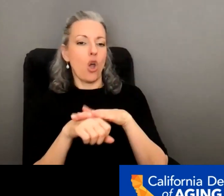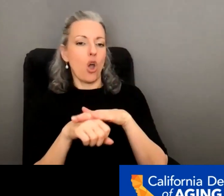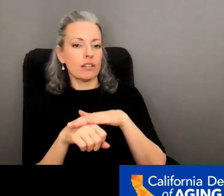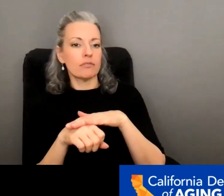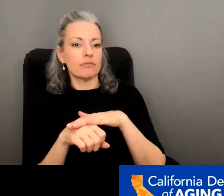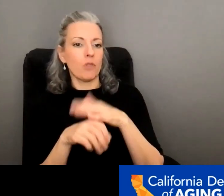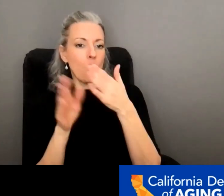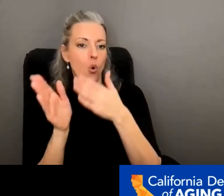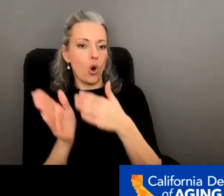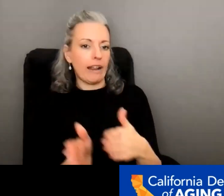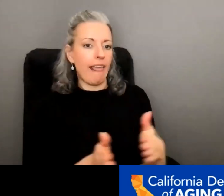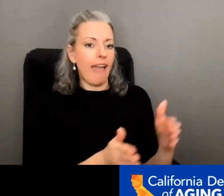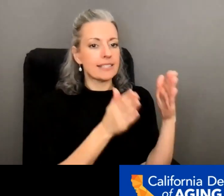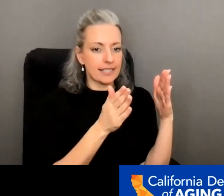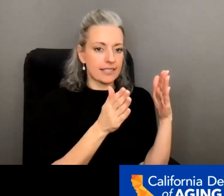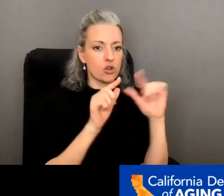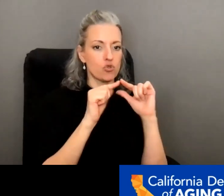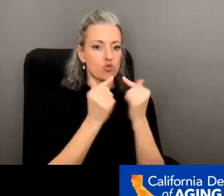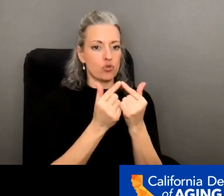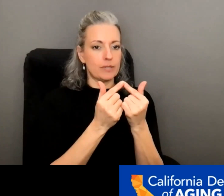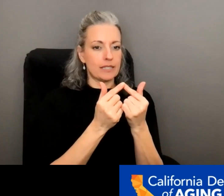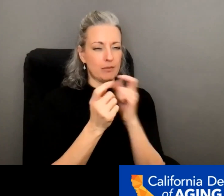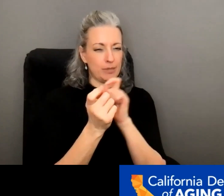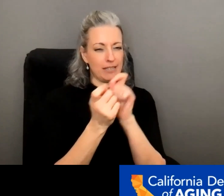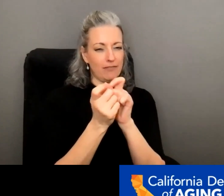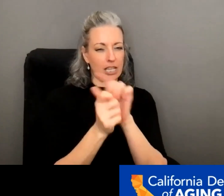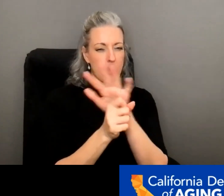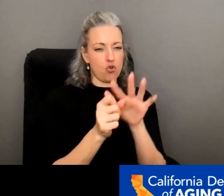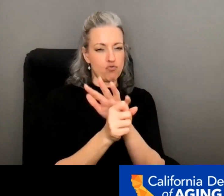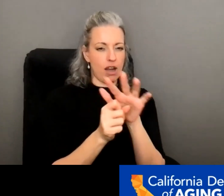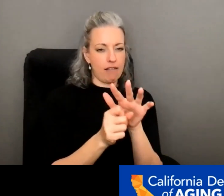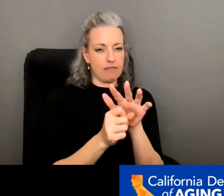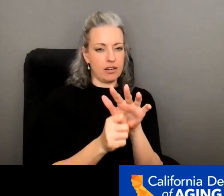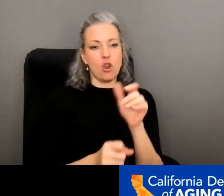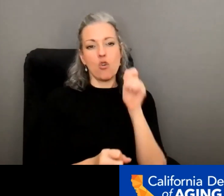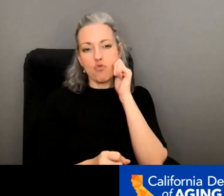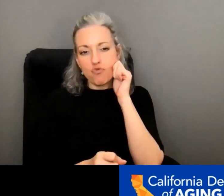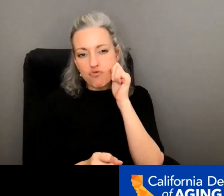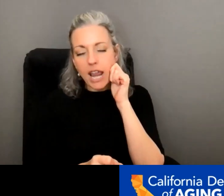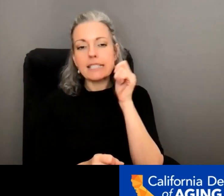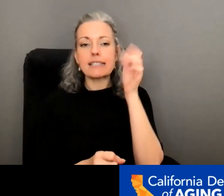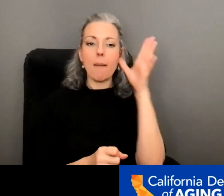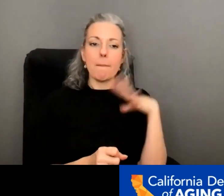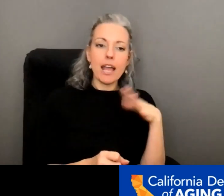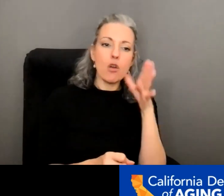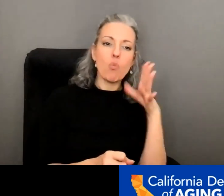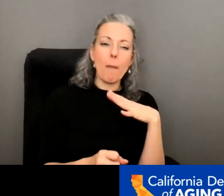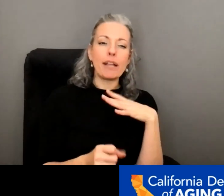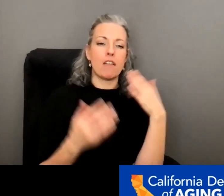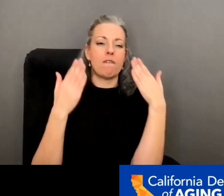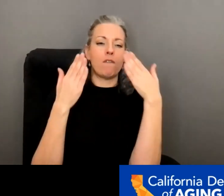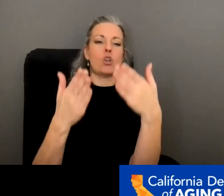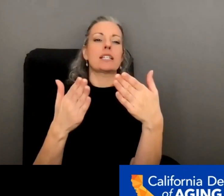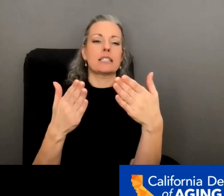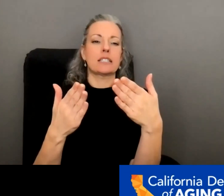organizing some of the focus groups specifically around positionalities like race and gender and the intersections thereof, targeting communities